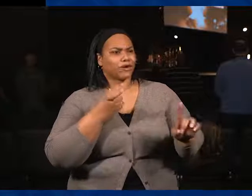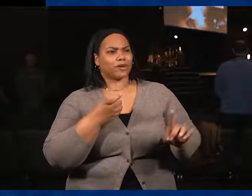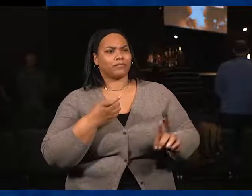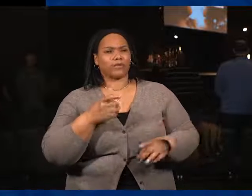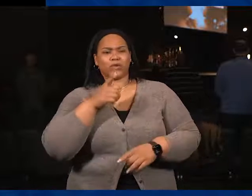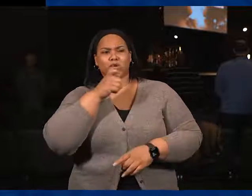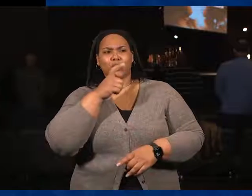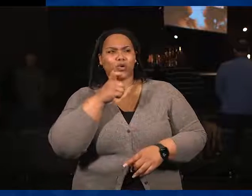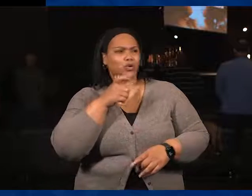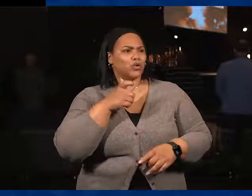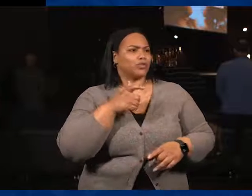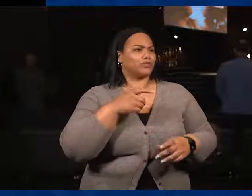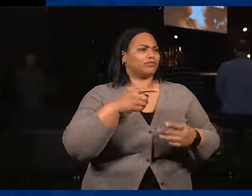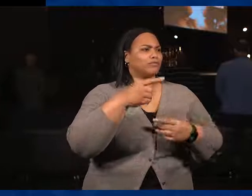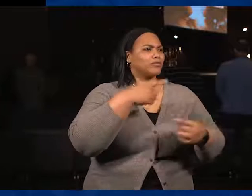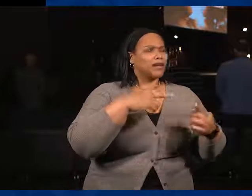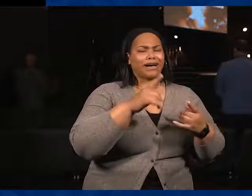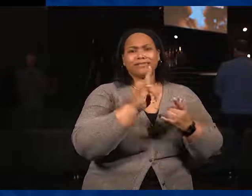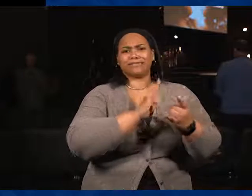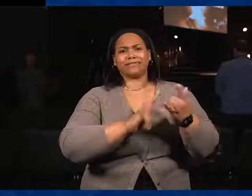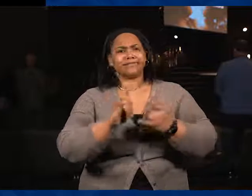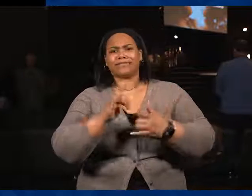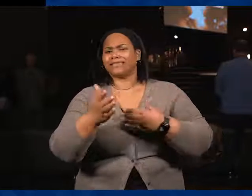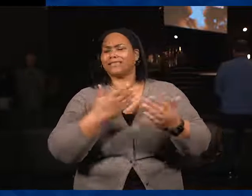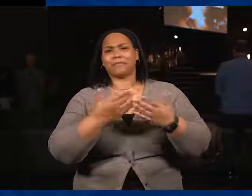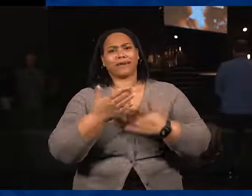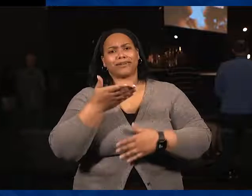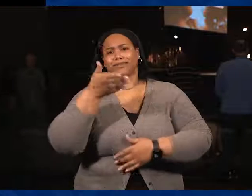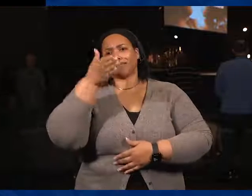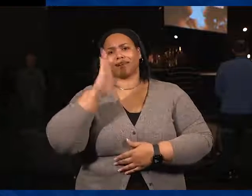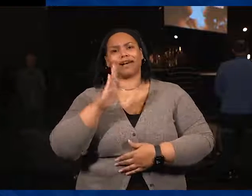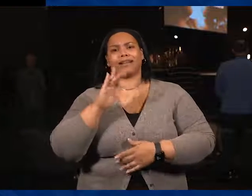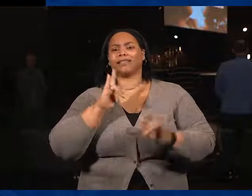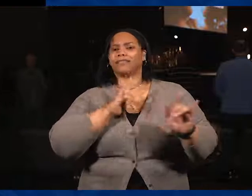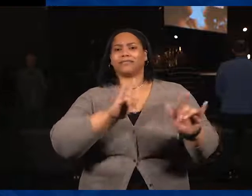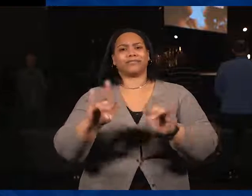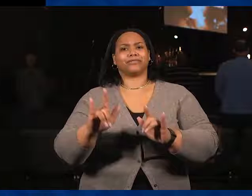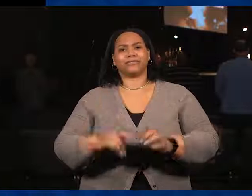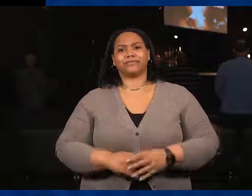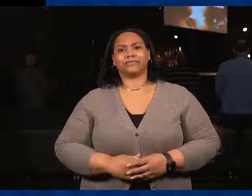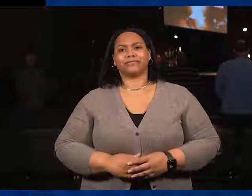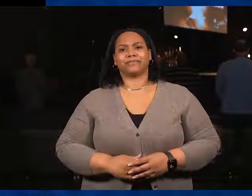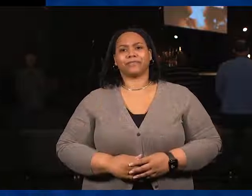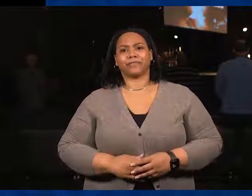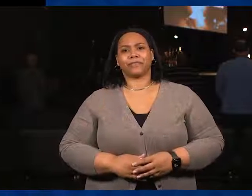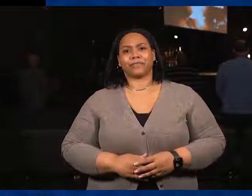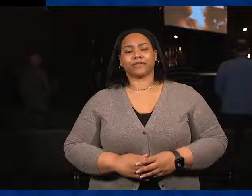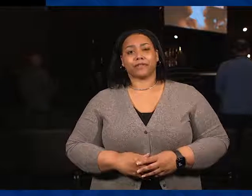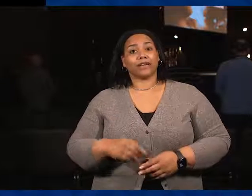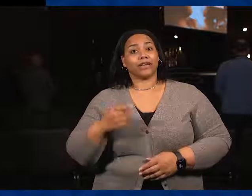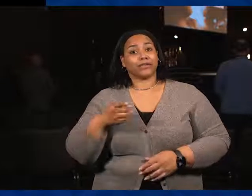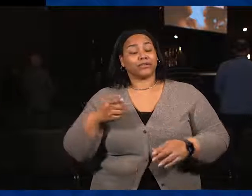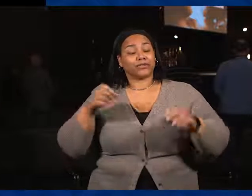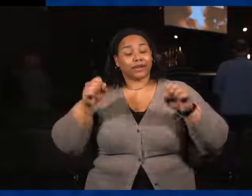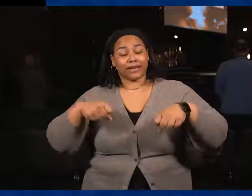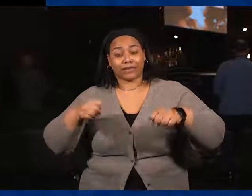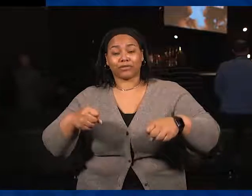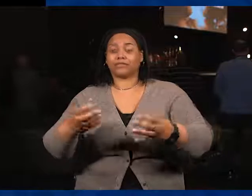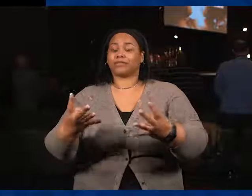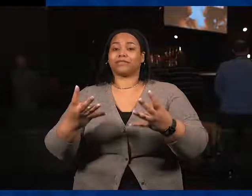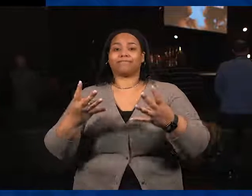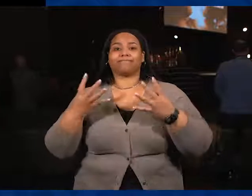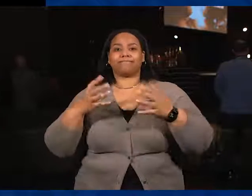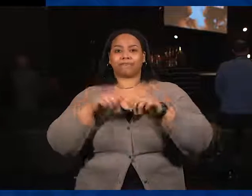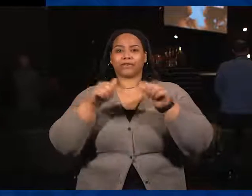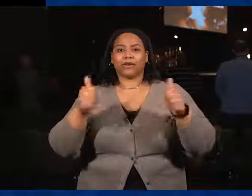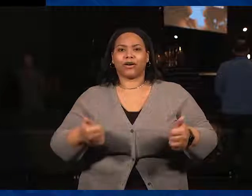been with, who you slept with, what you snorted, God still loves you. And my friend, you're able to come and receive